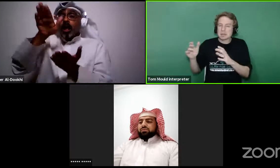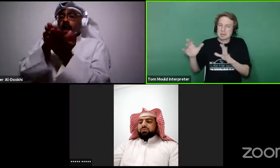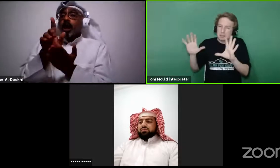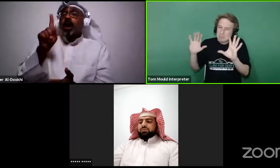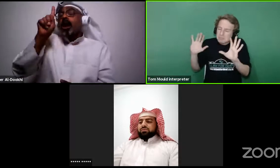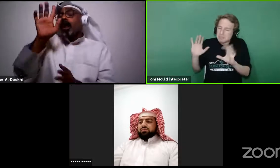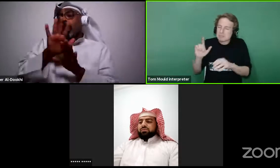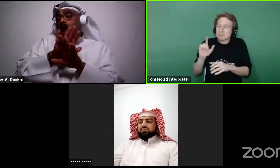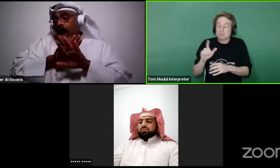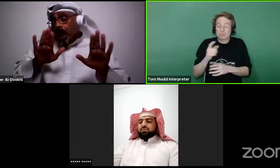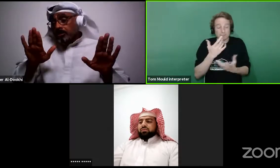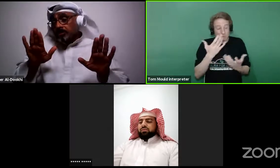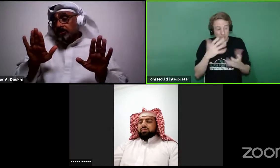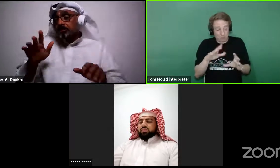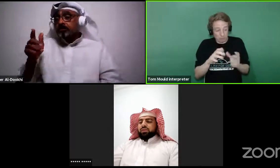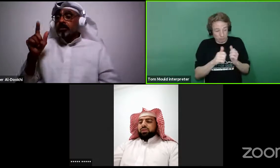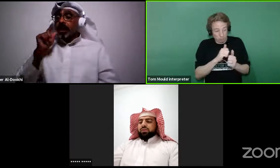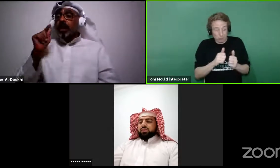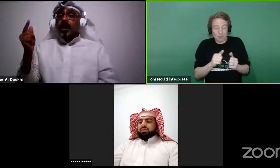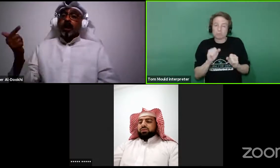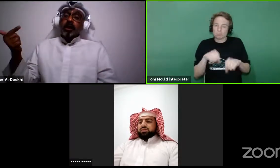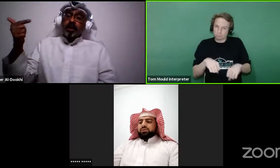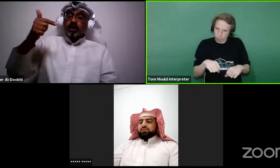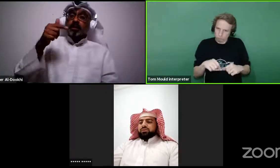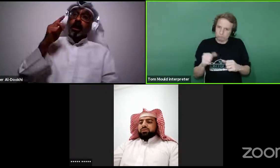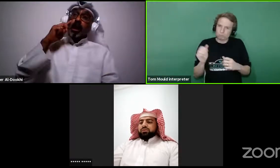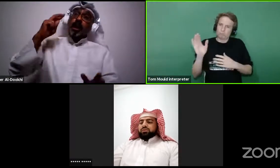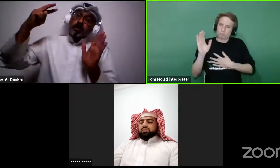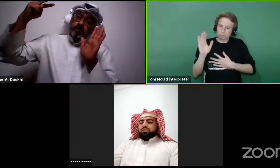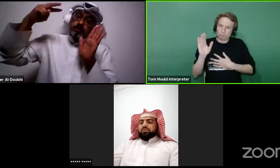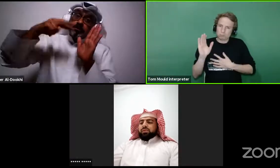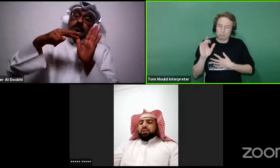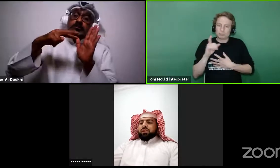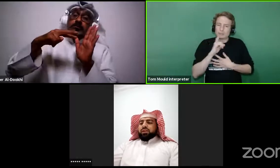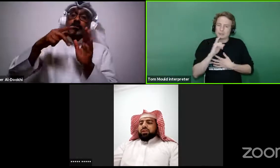he said, Allah is the witness to what we have said.